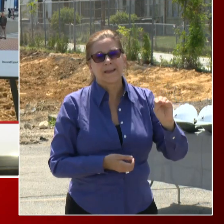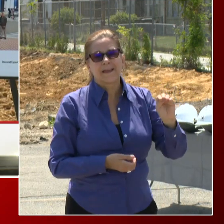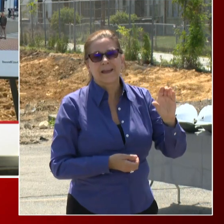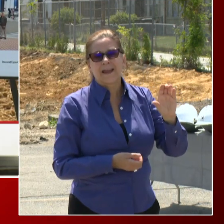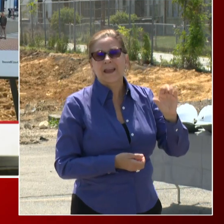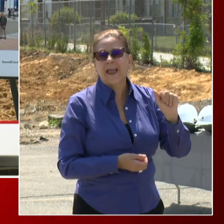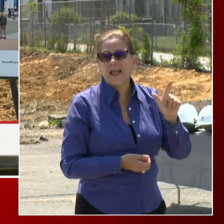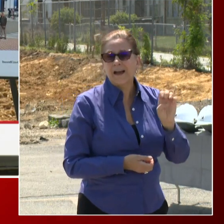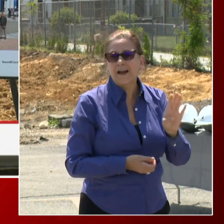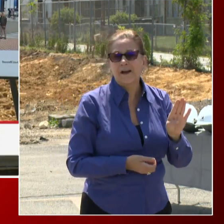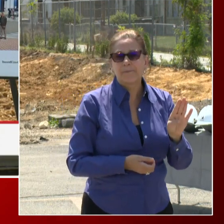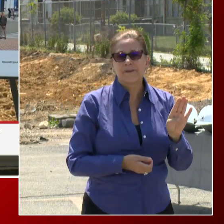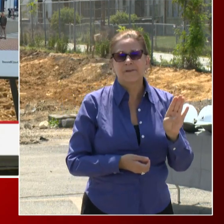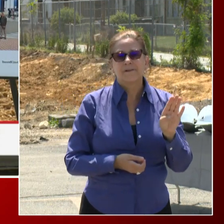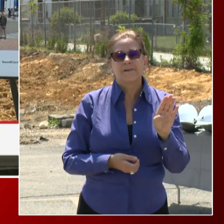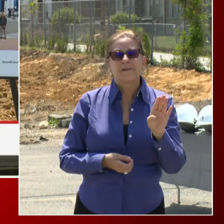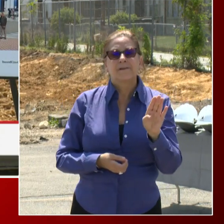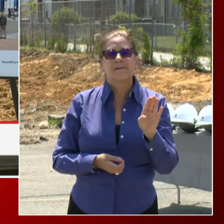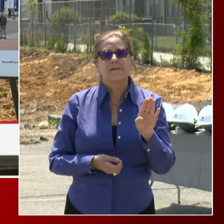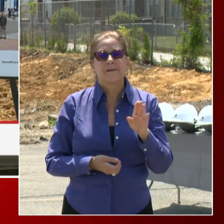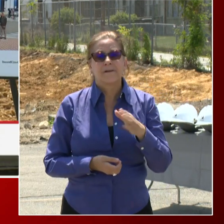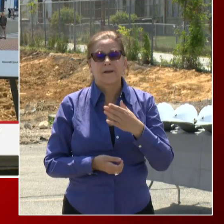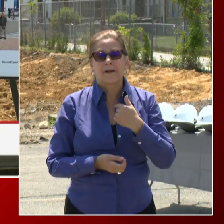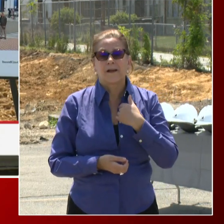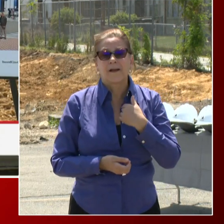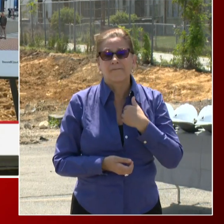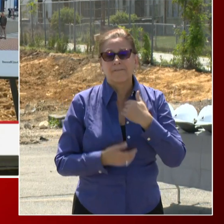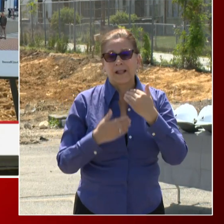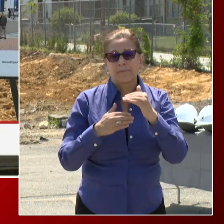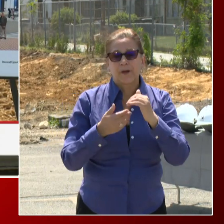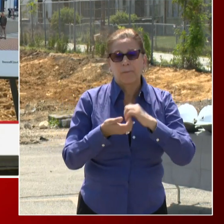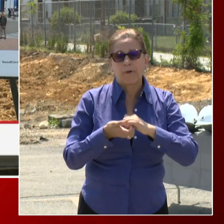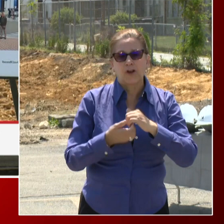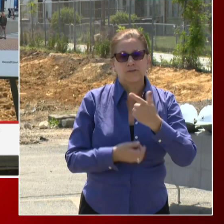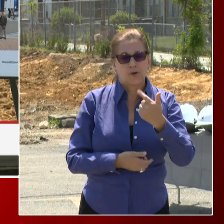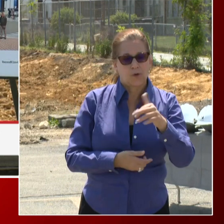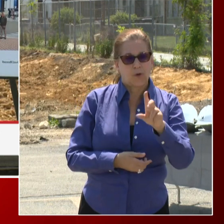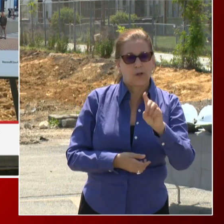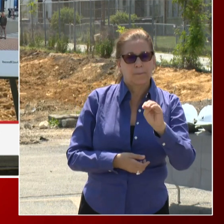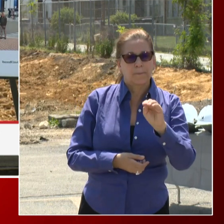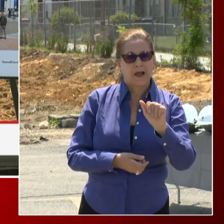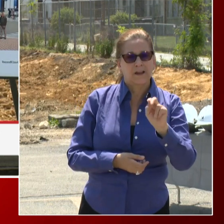works with him, our limited partner, Goldman Sachs Urban Investment Group, led by